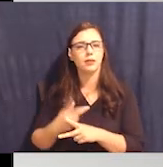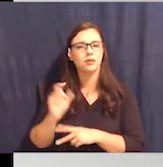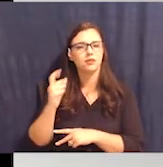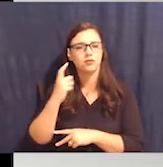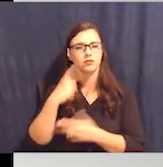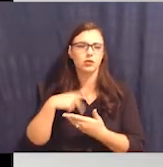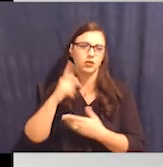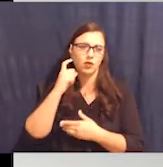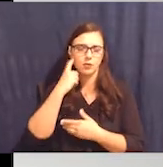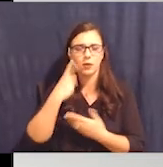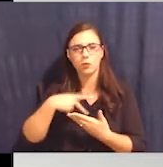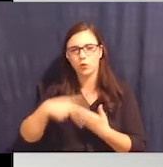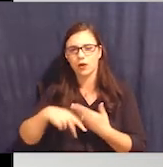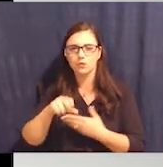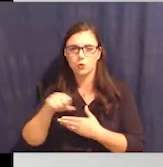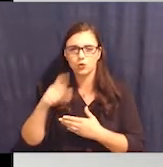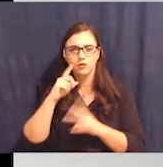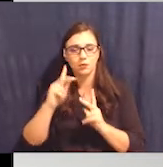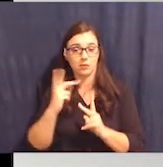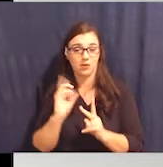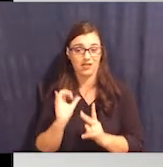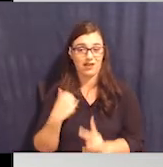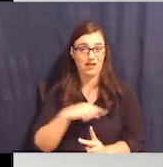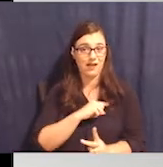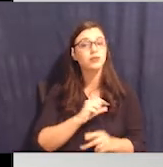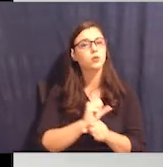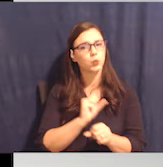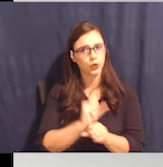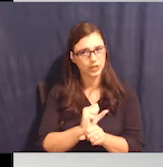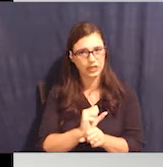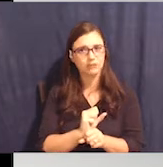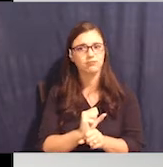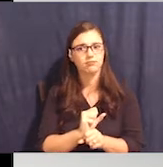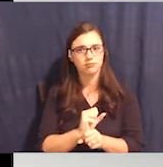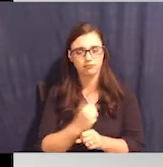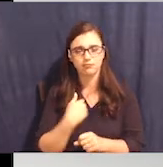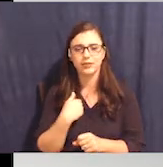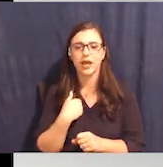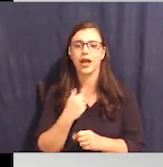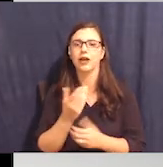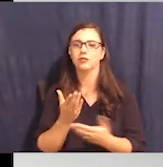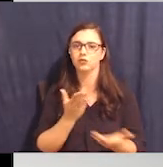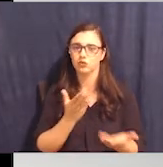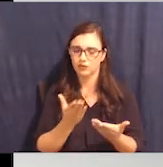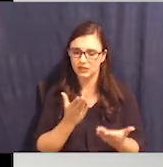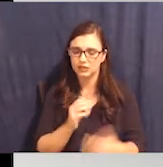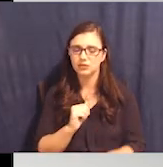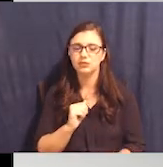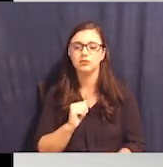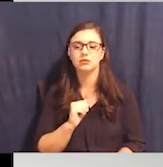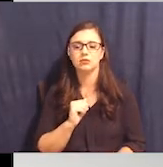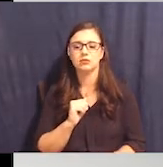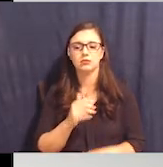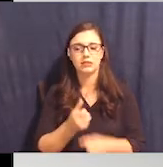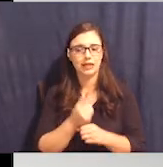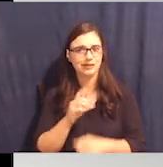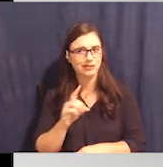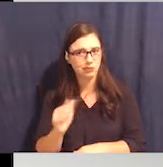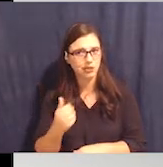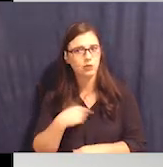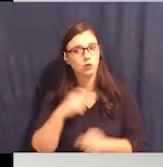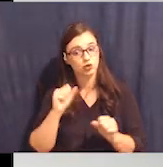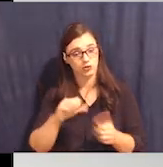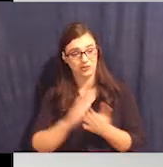sort of government program, Social Security, for folks like us who are working, who have quarters of service that can